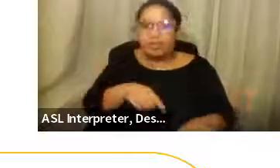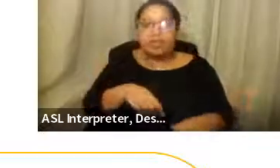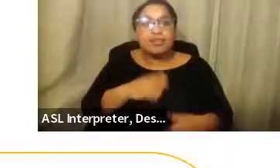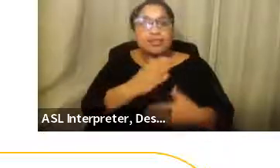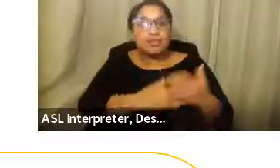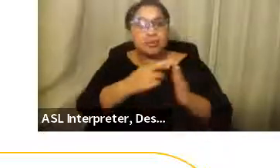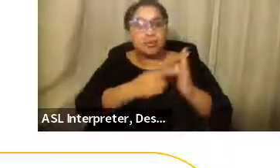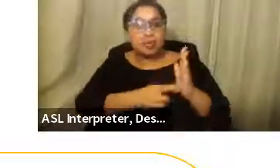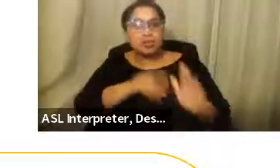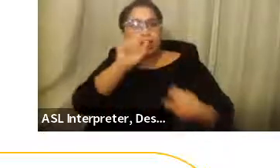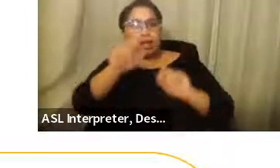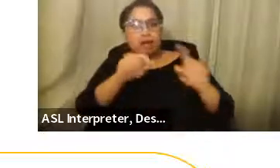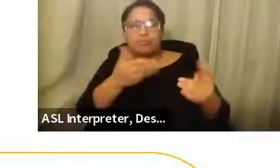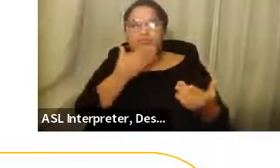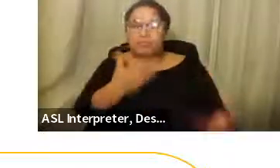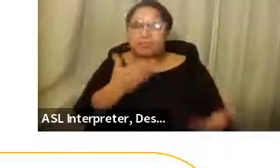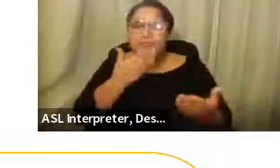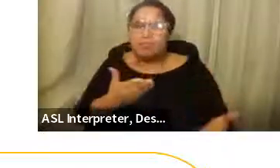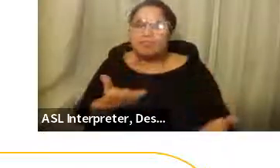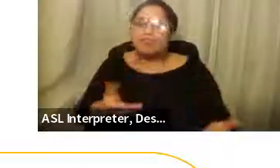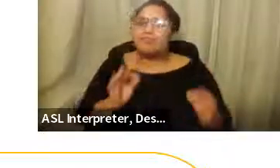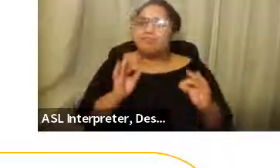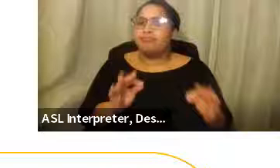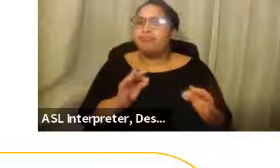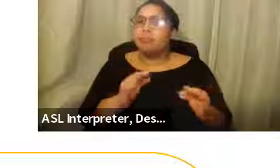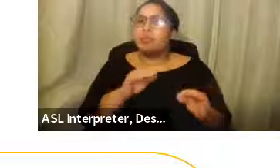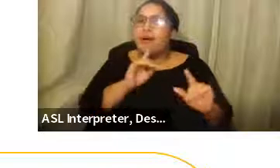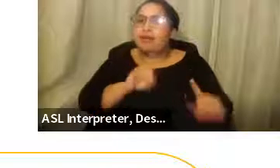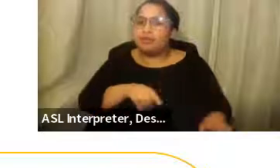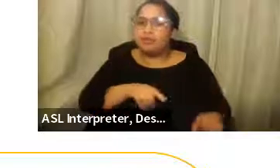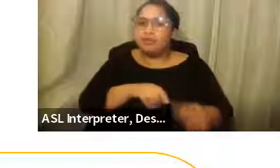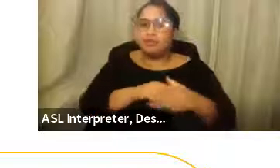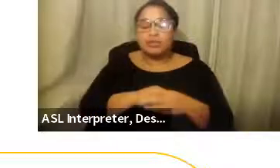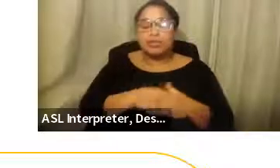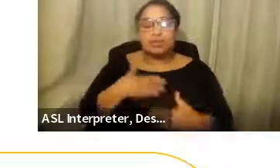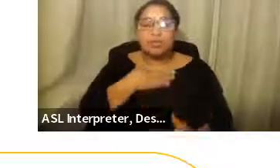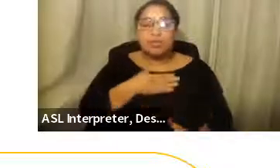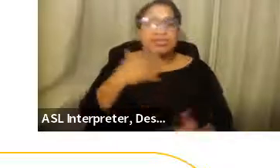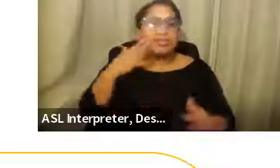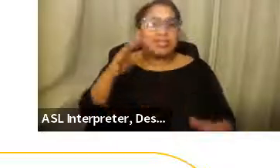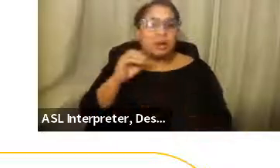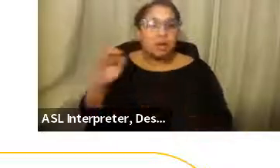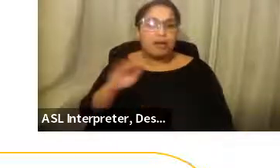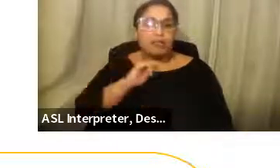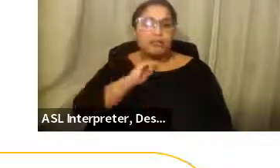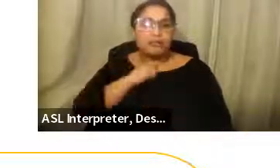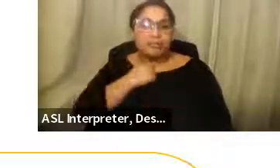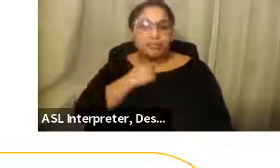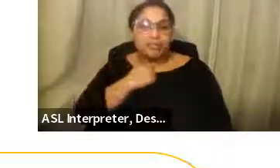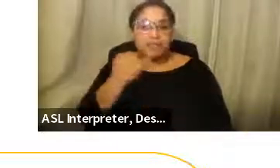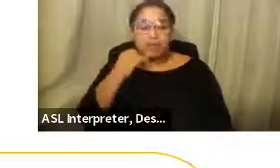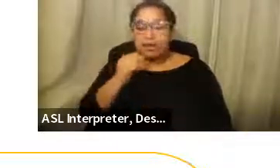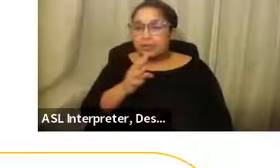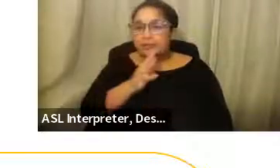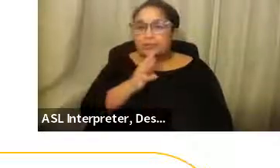questions first. I request that everyone mute your microphone. This is for the panelists when you are not